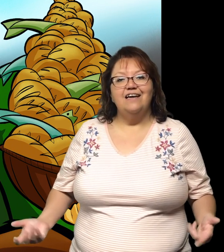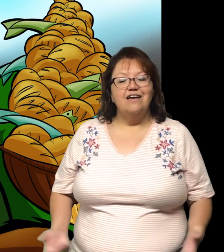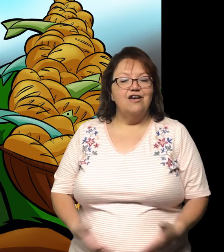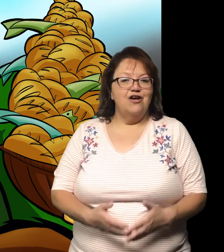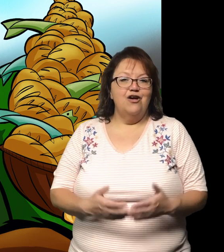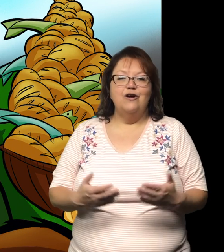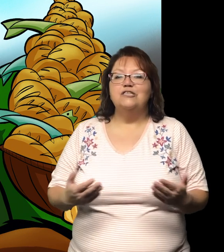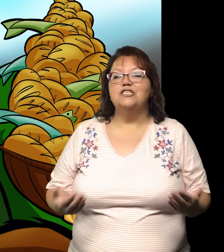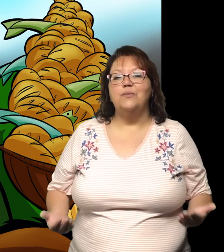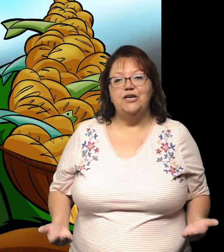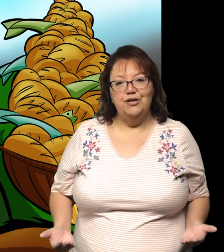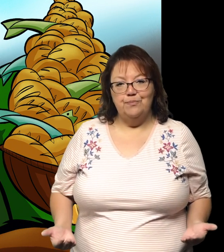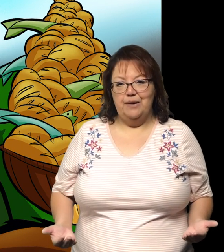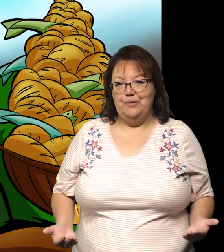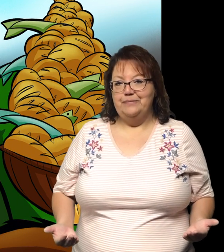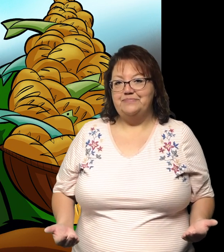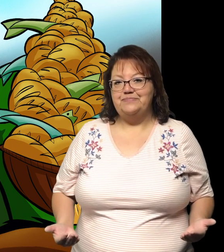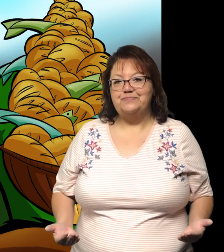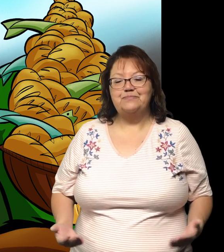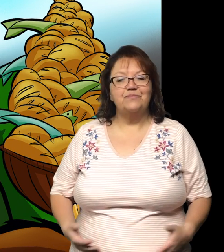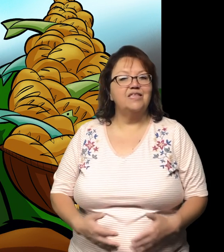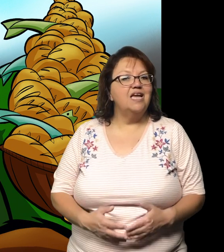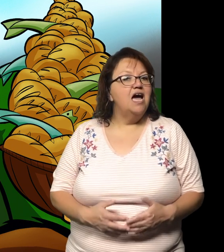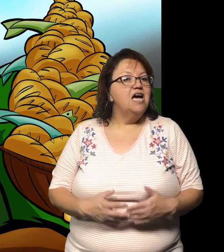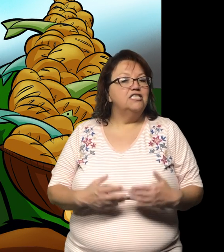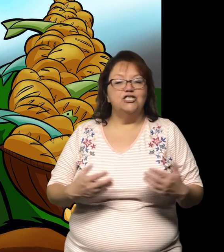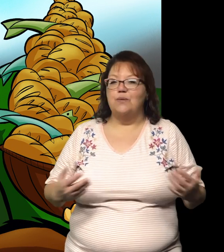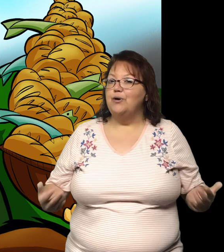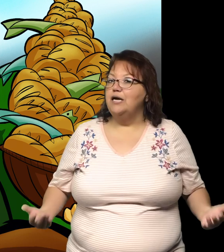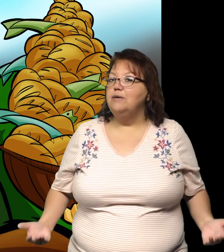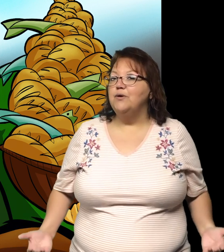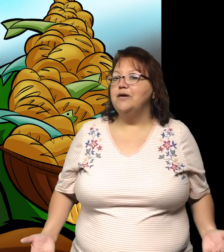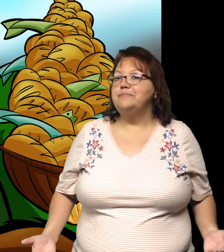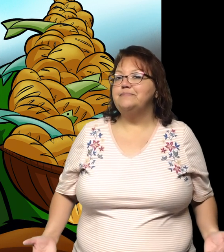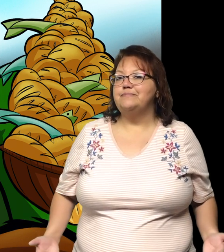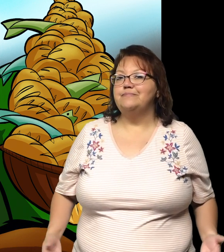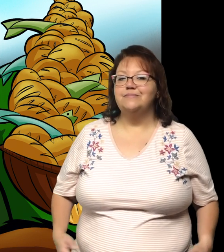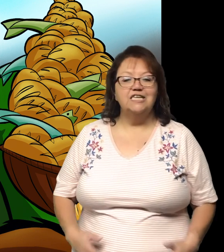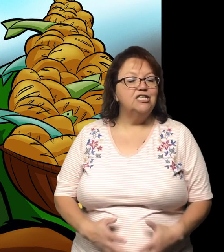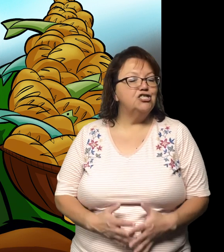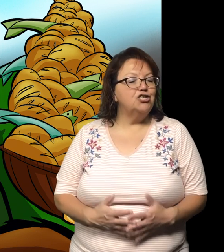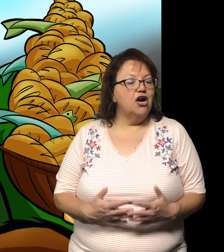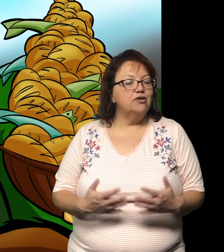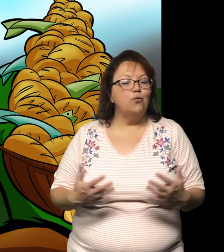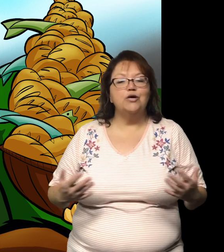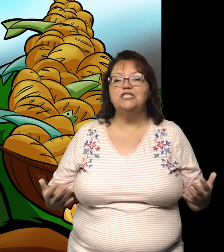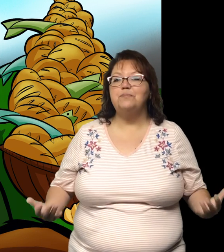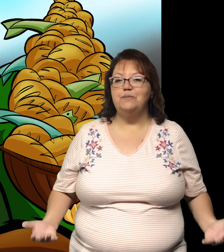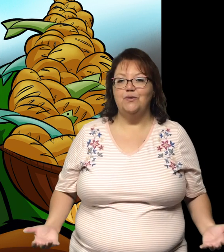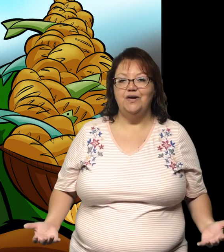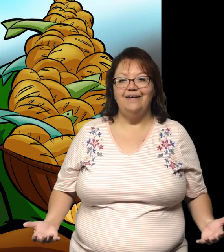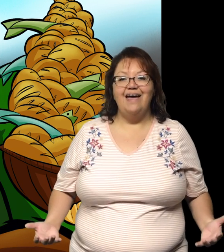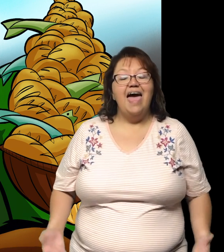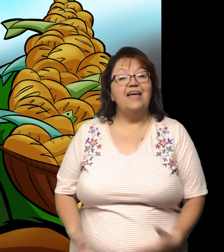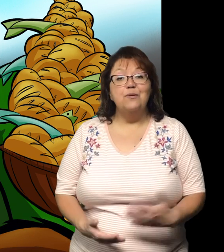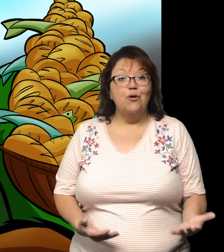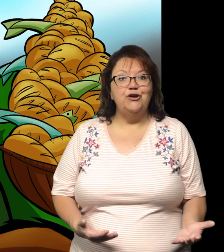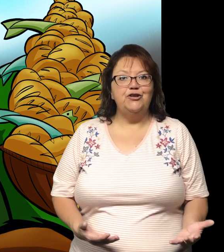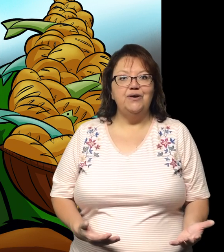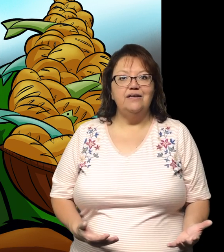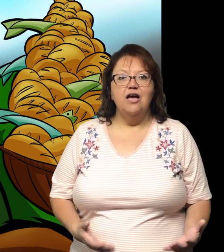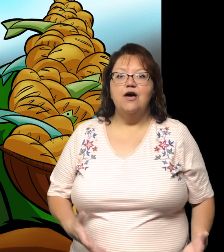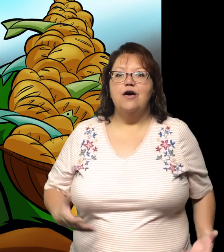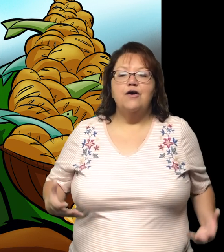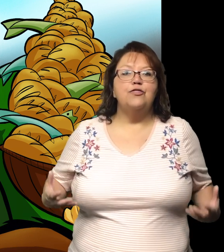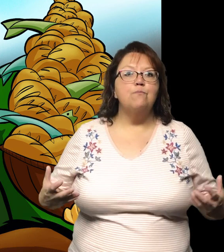is start reading your Bible, start praying more, start worshiping more, and the